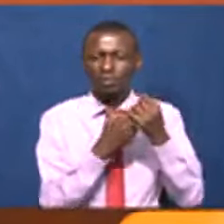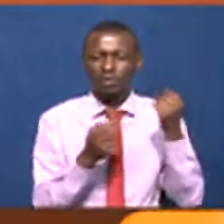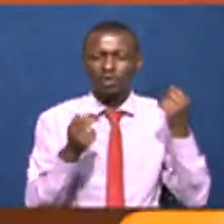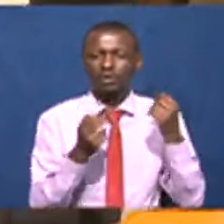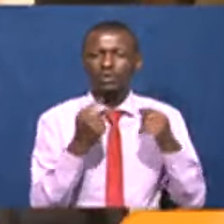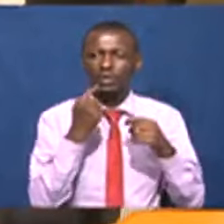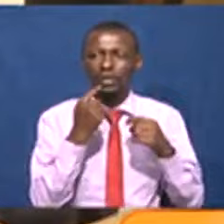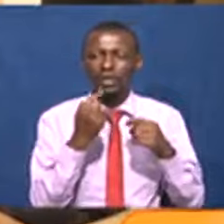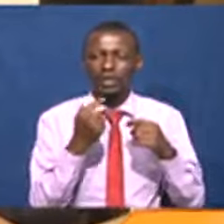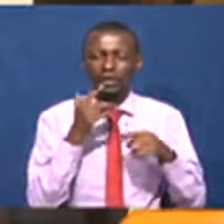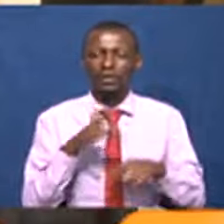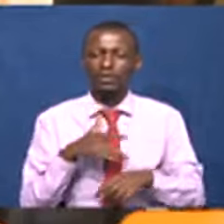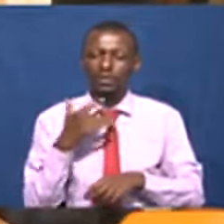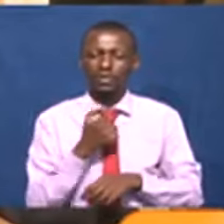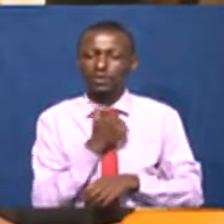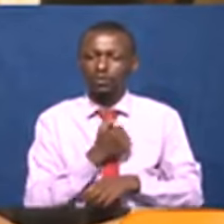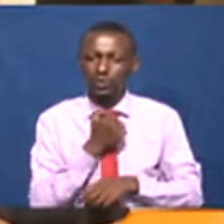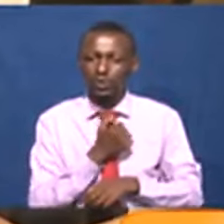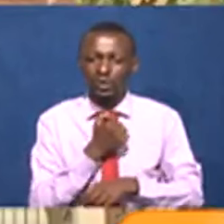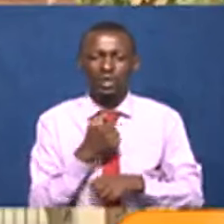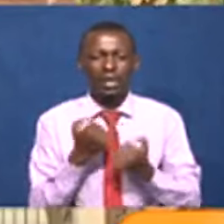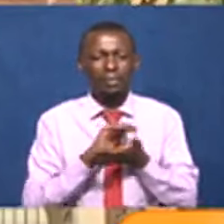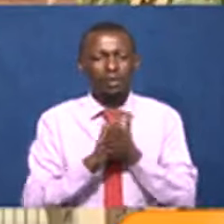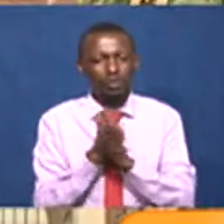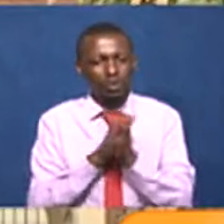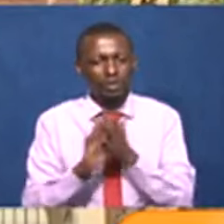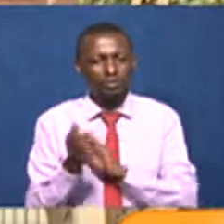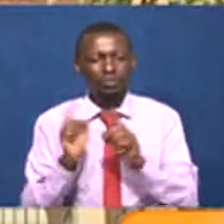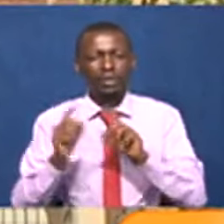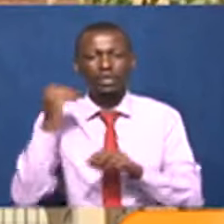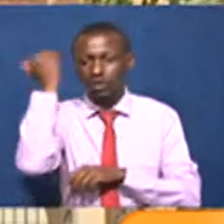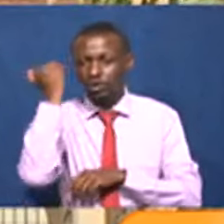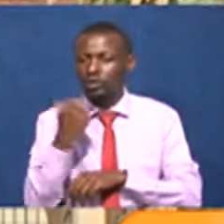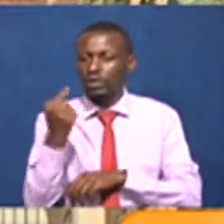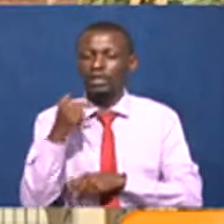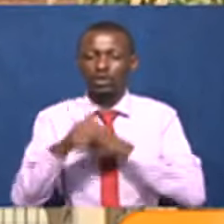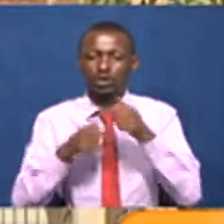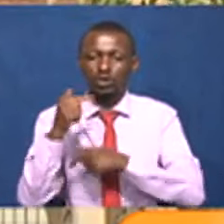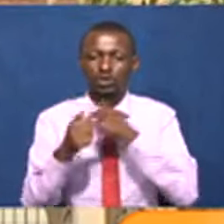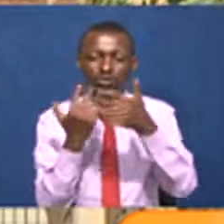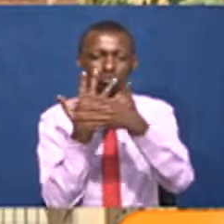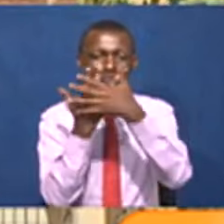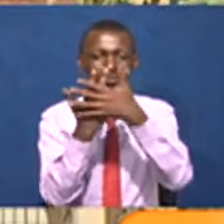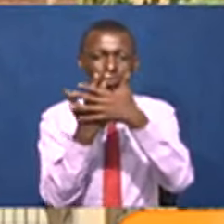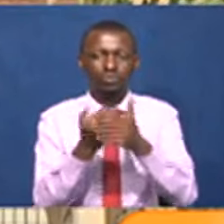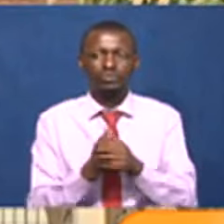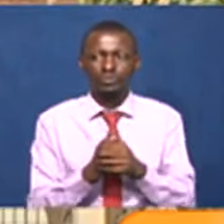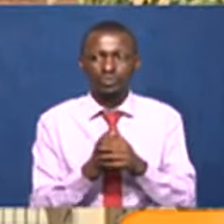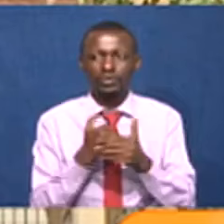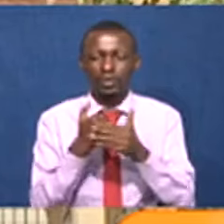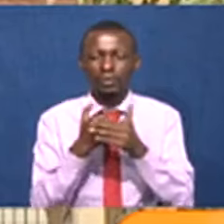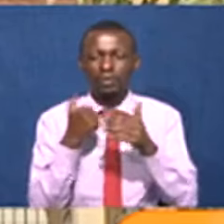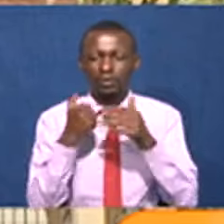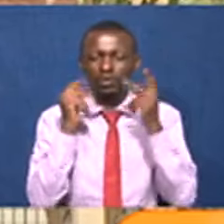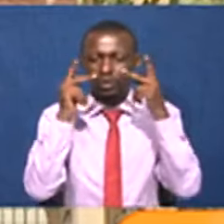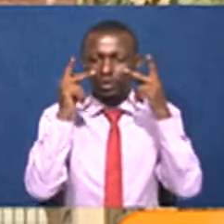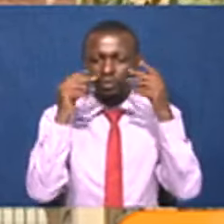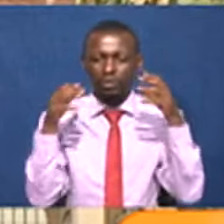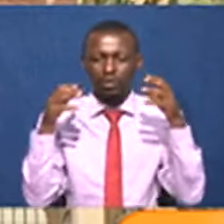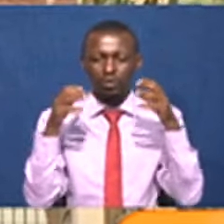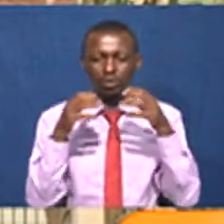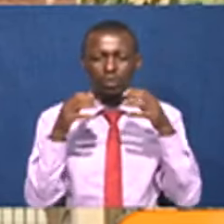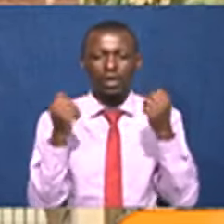court maintained the significant penalties. The terrorism case initially involving 8 suspects later focused on